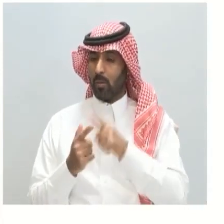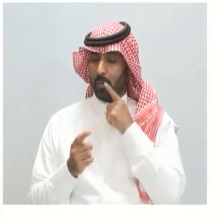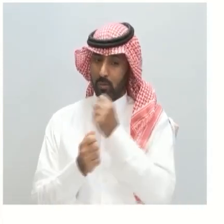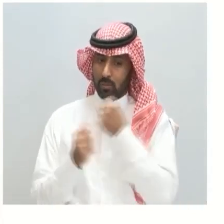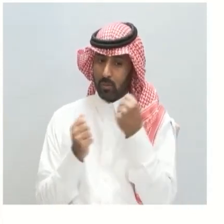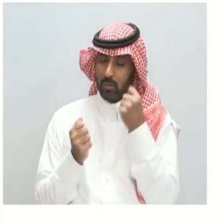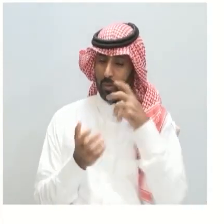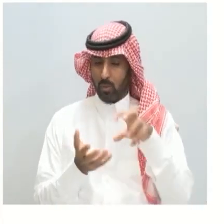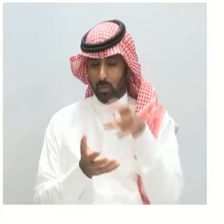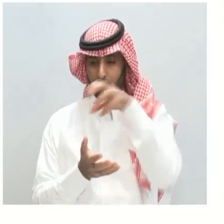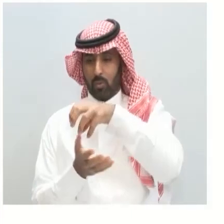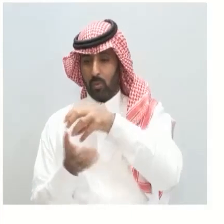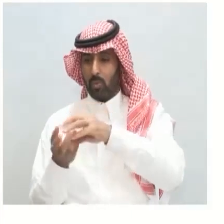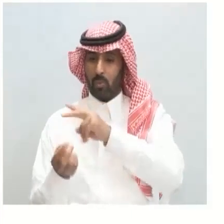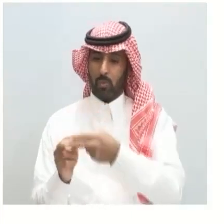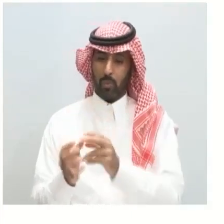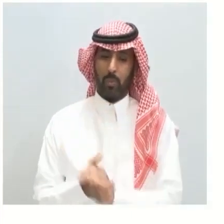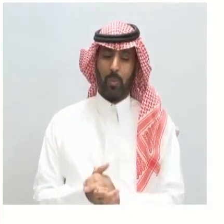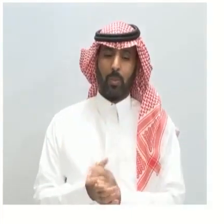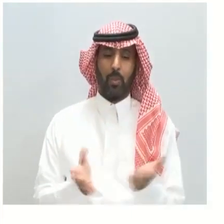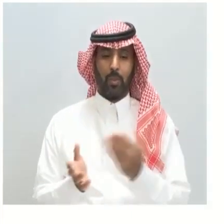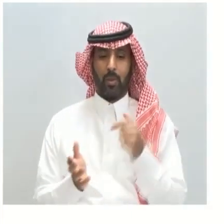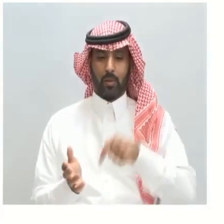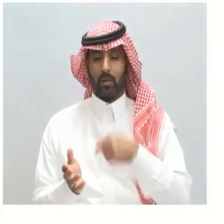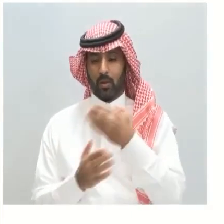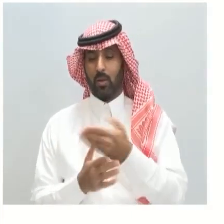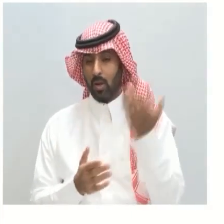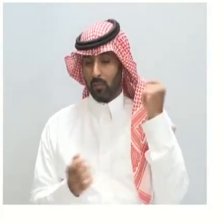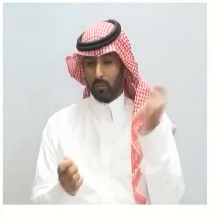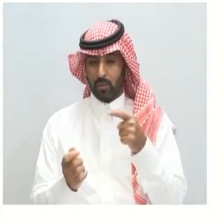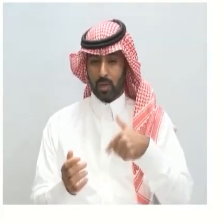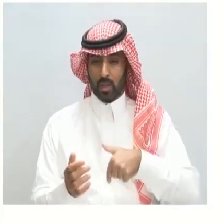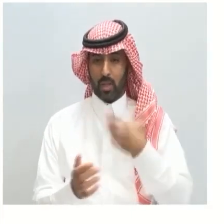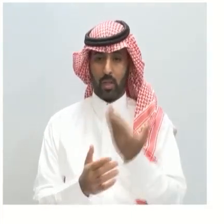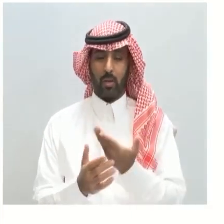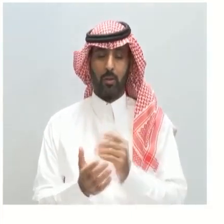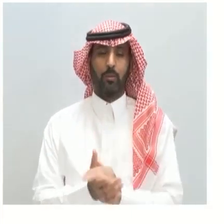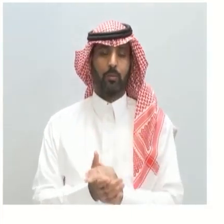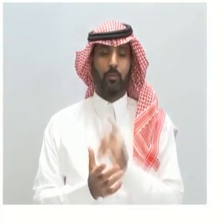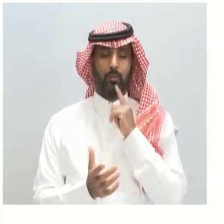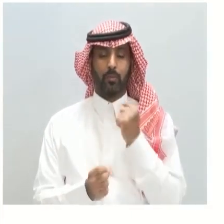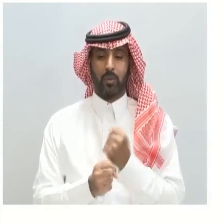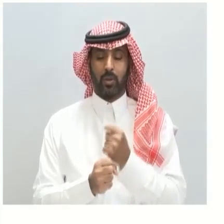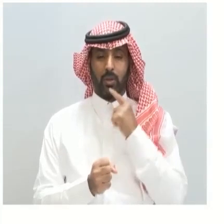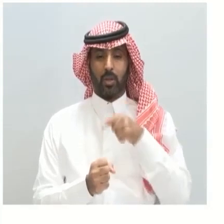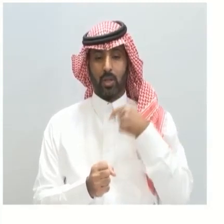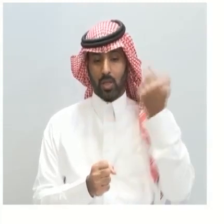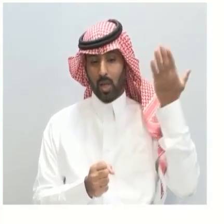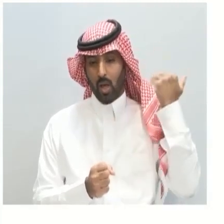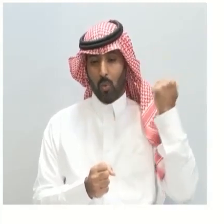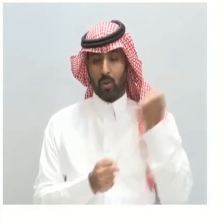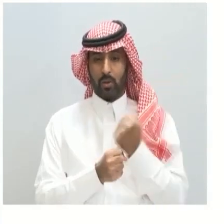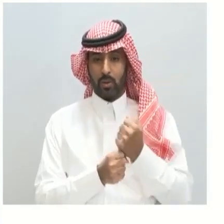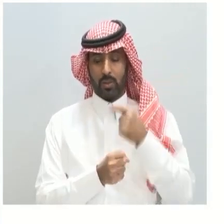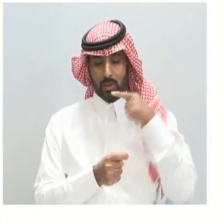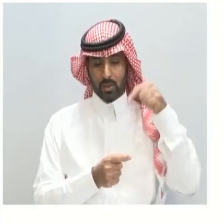the refrigerator instead of ice cubes. So these are today's objectives. Use the past and present participle